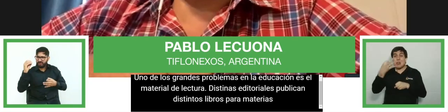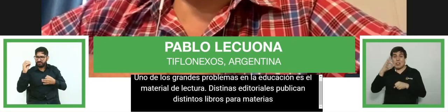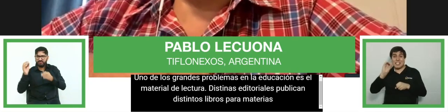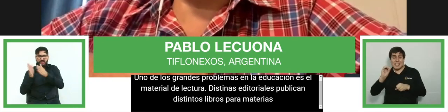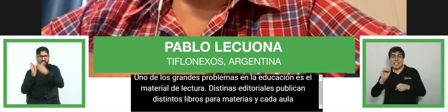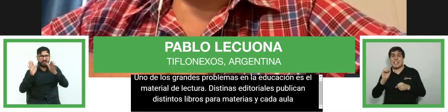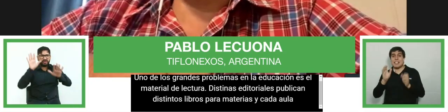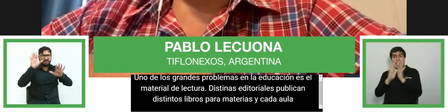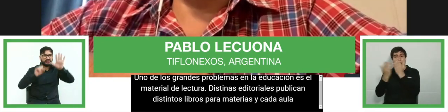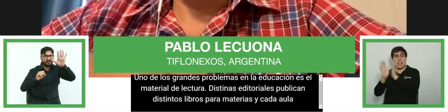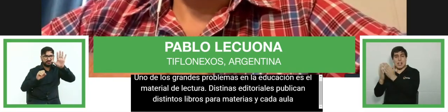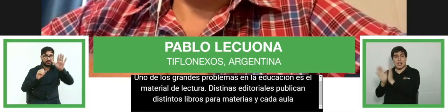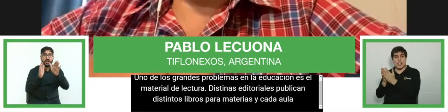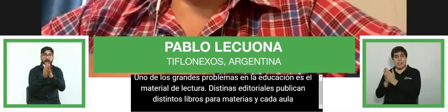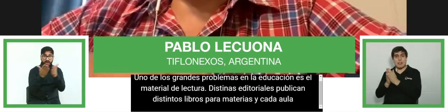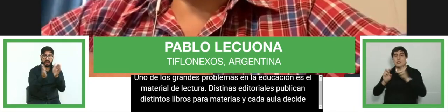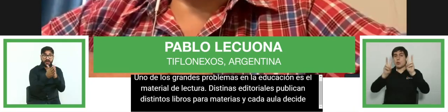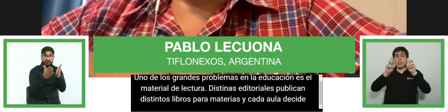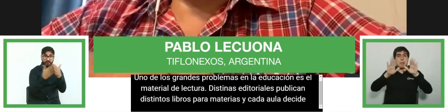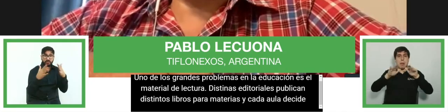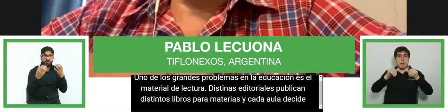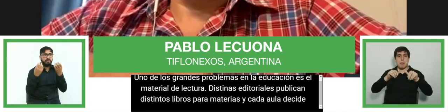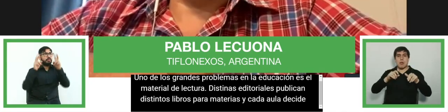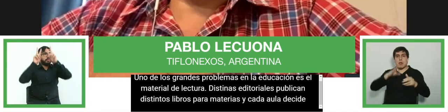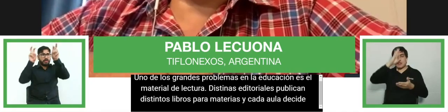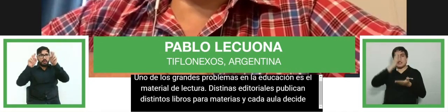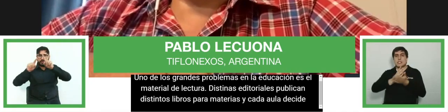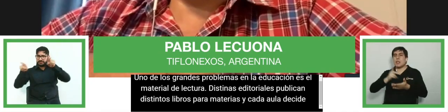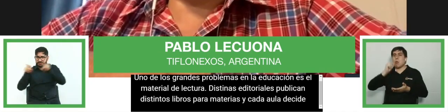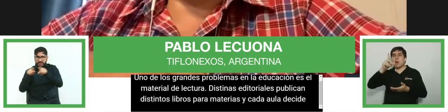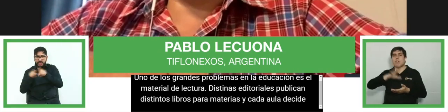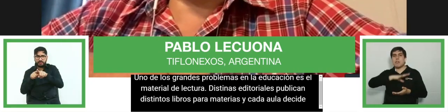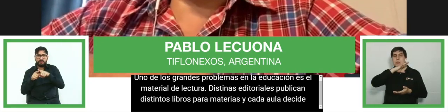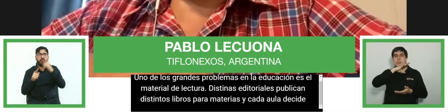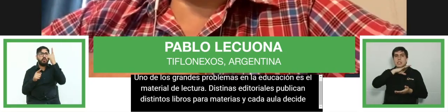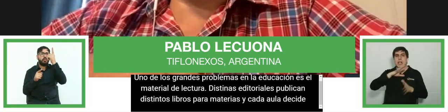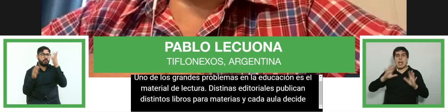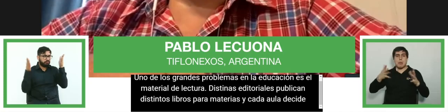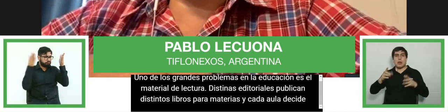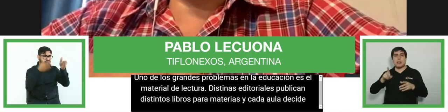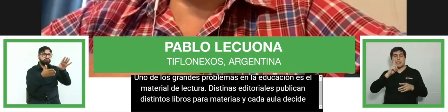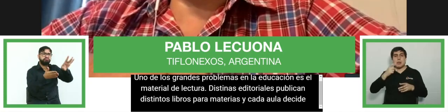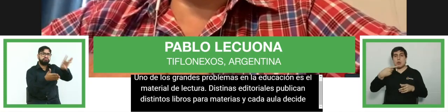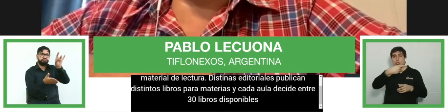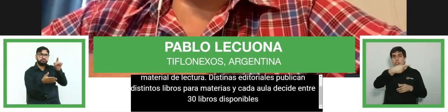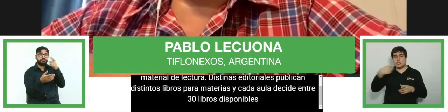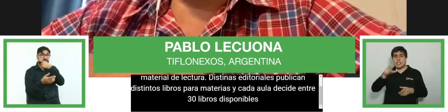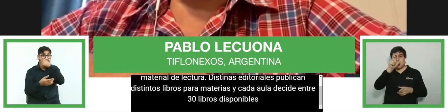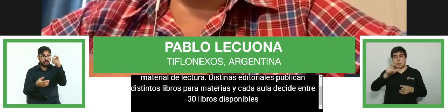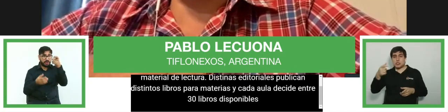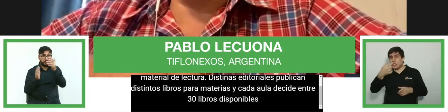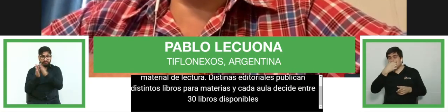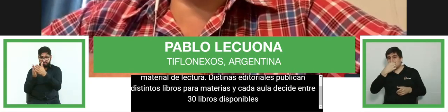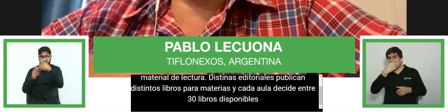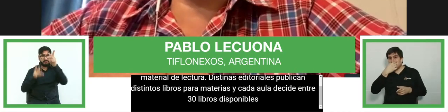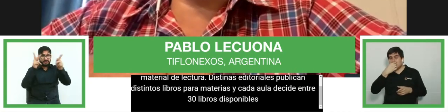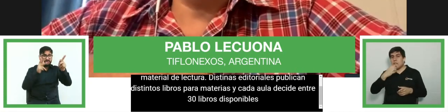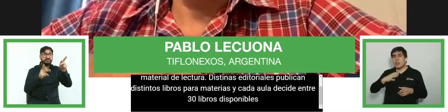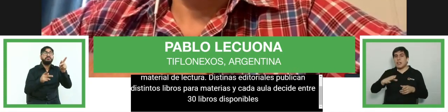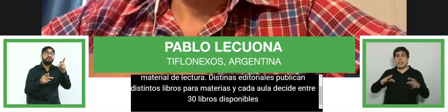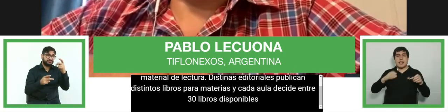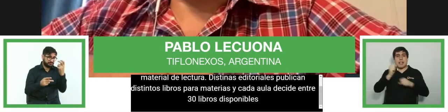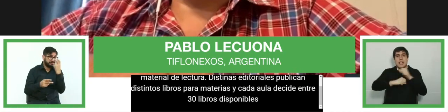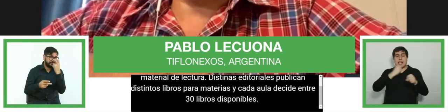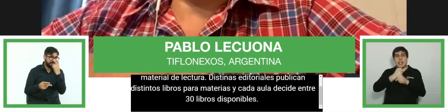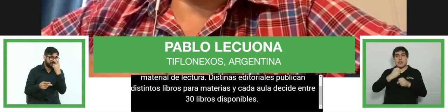one will be used for the class. So we can have 100 students with visual disability and